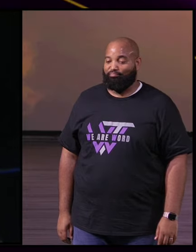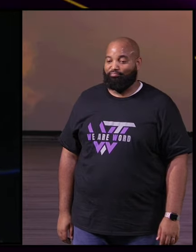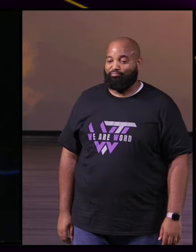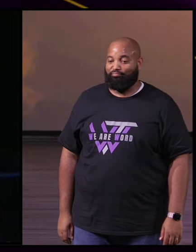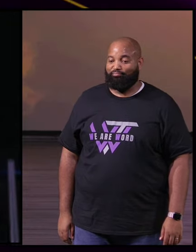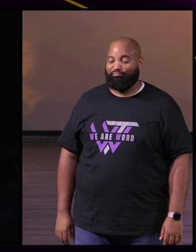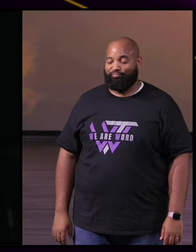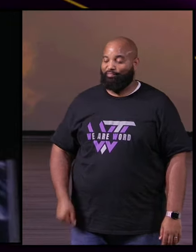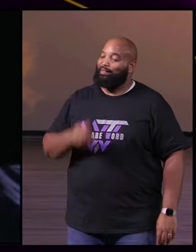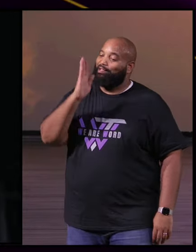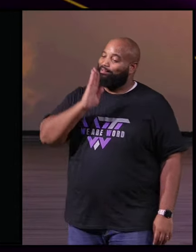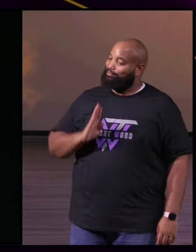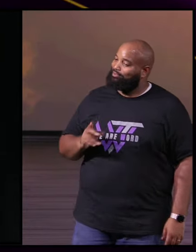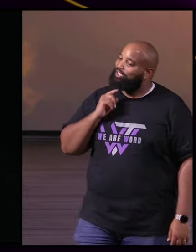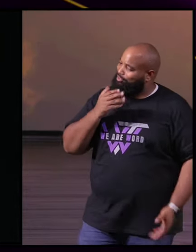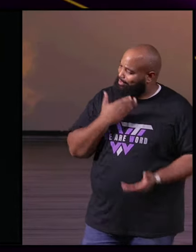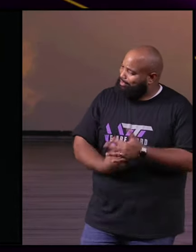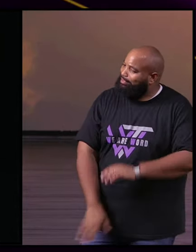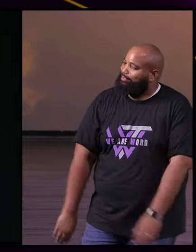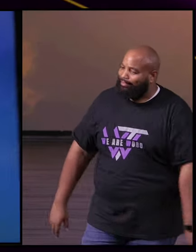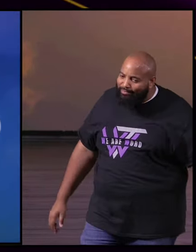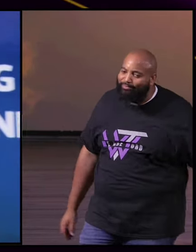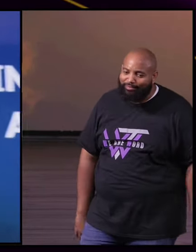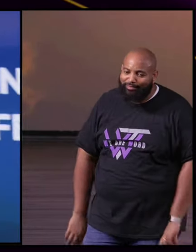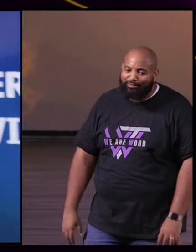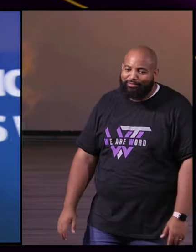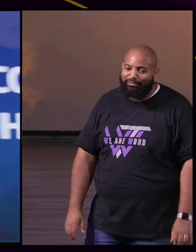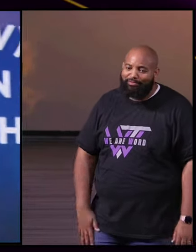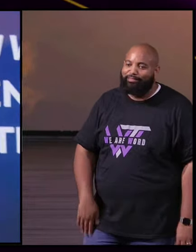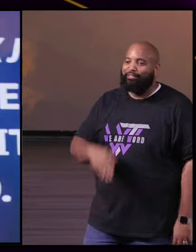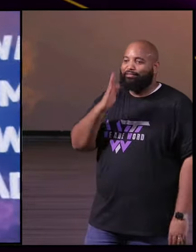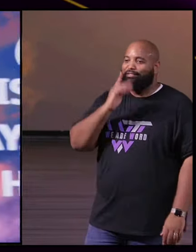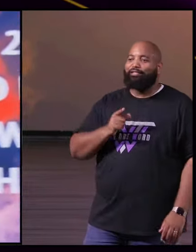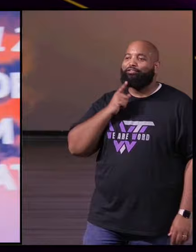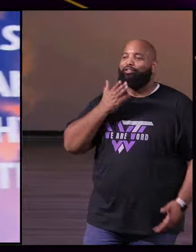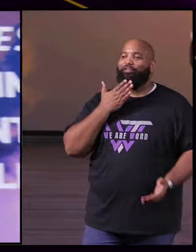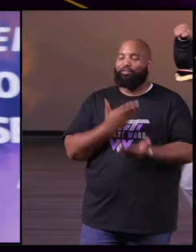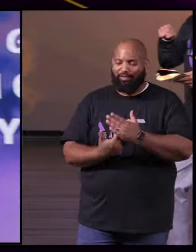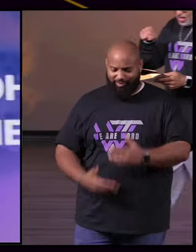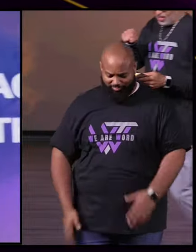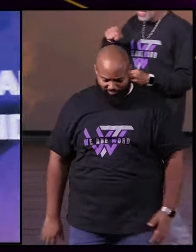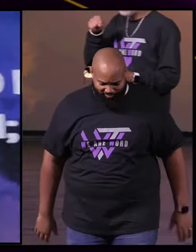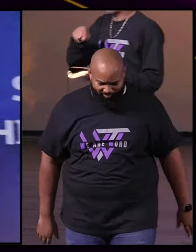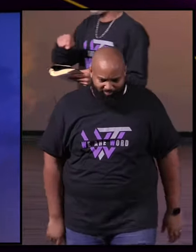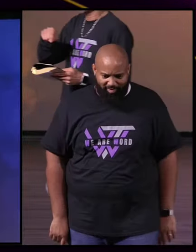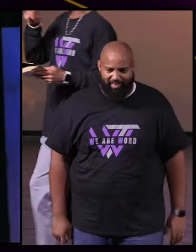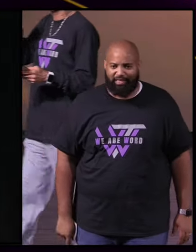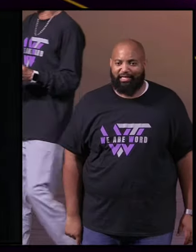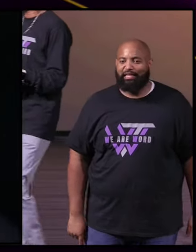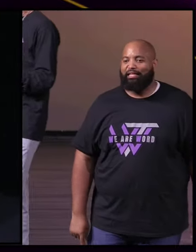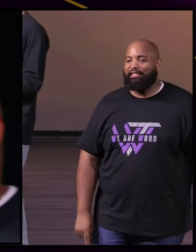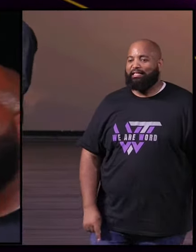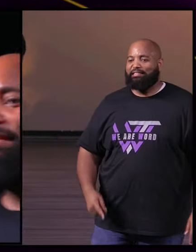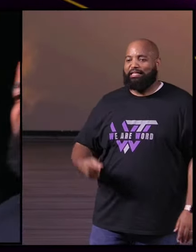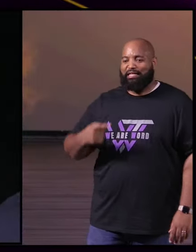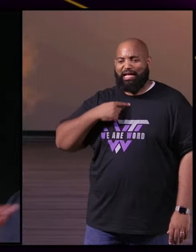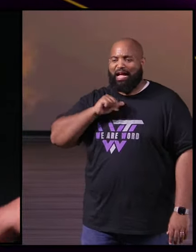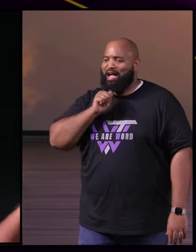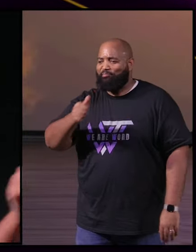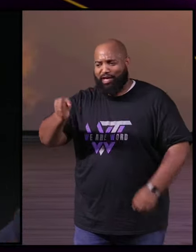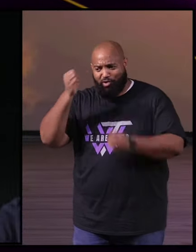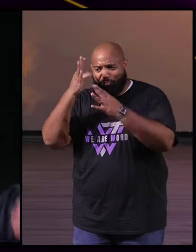Let me show you how good God is. God is so good that even in my